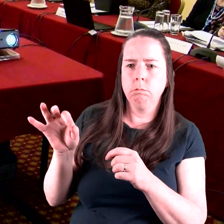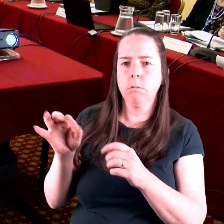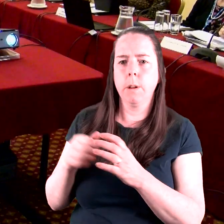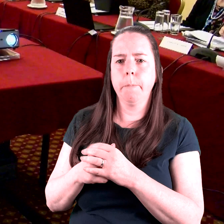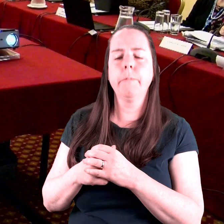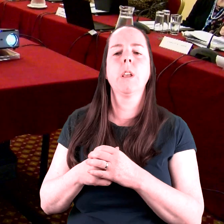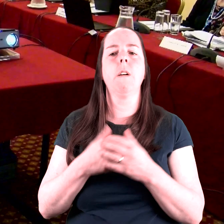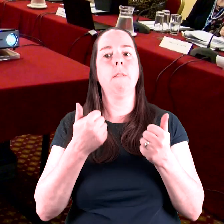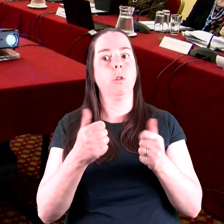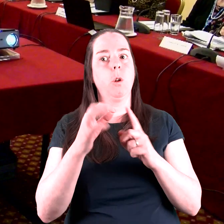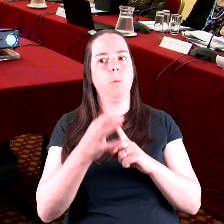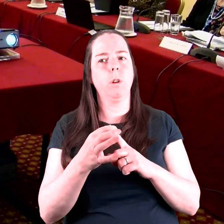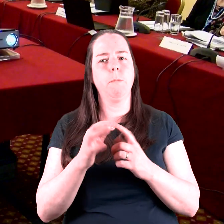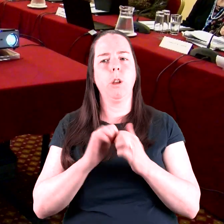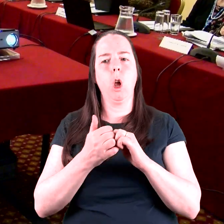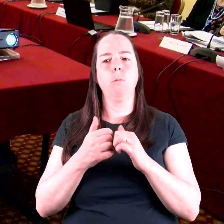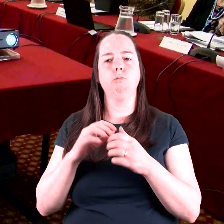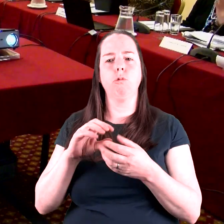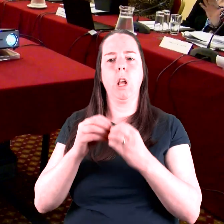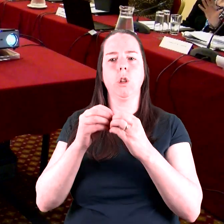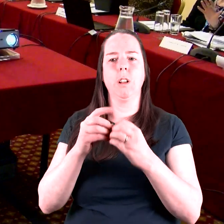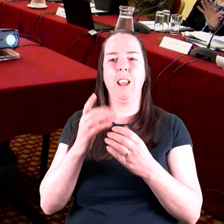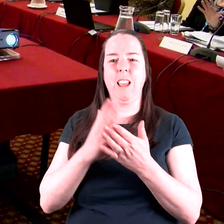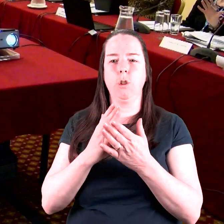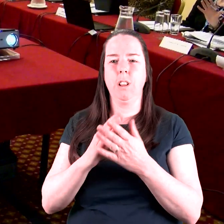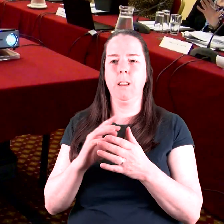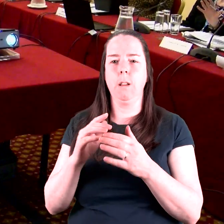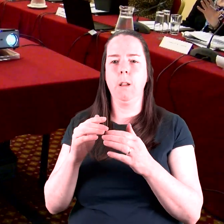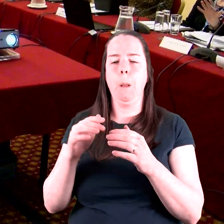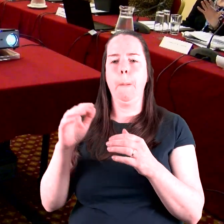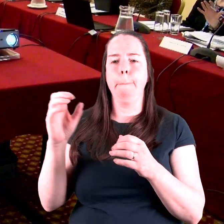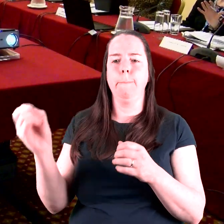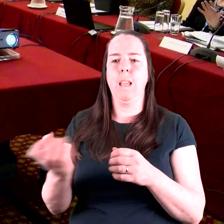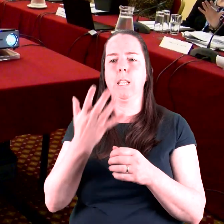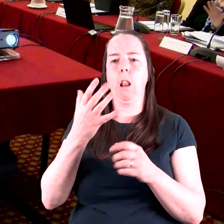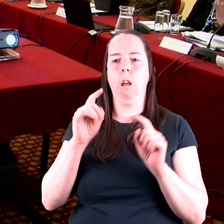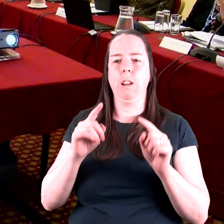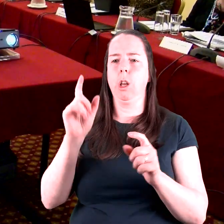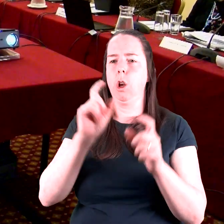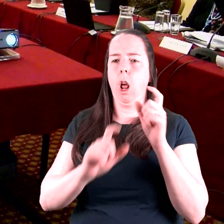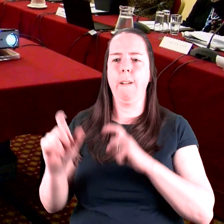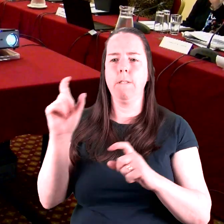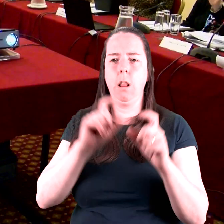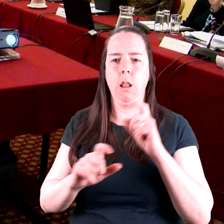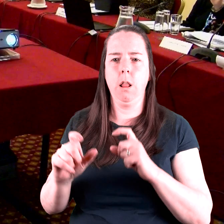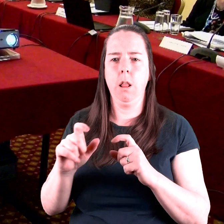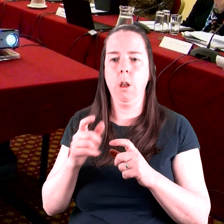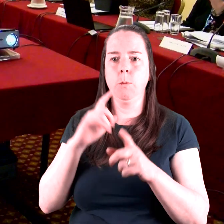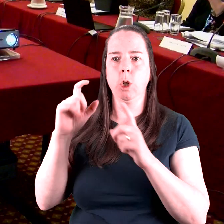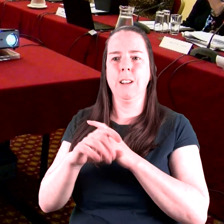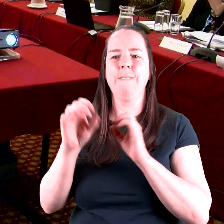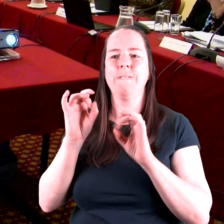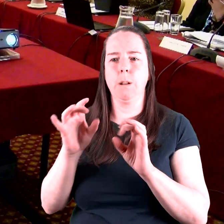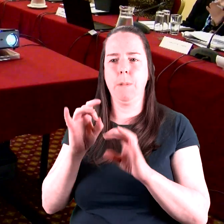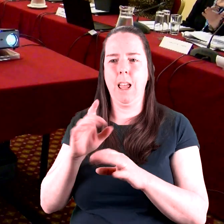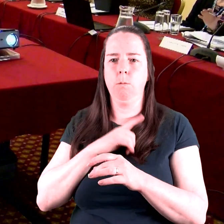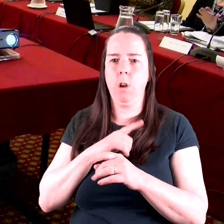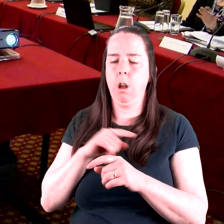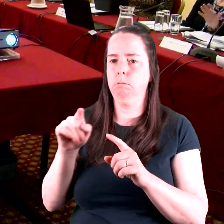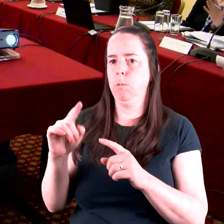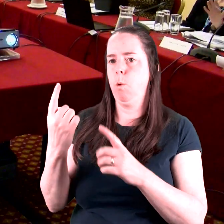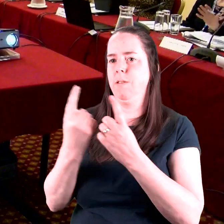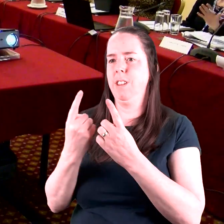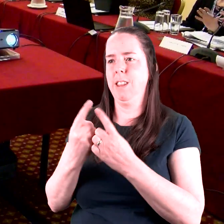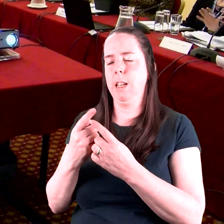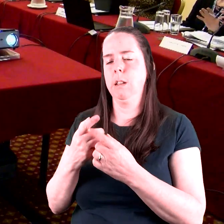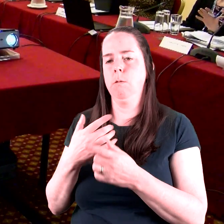so very good point about co-production. It is actually in that big slide that's very colourful about community feedback,